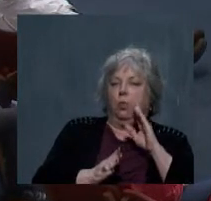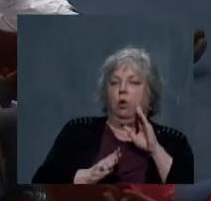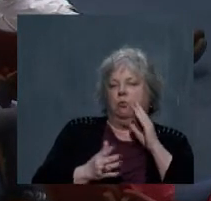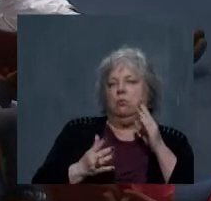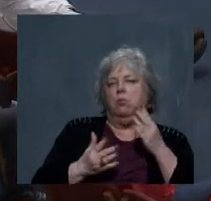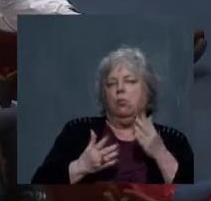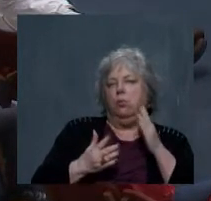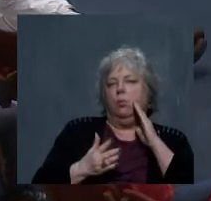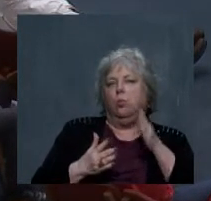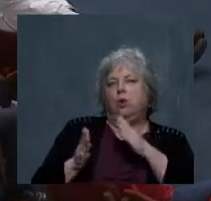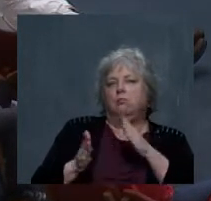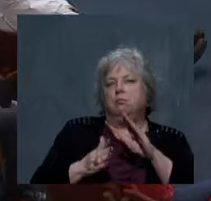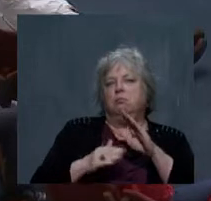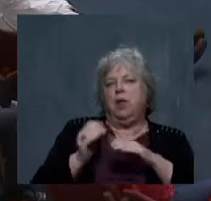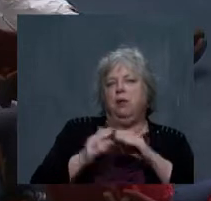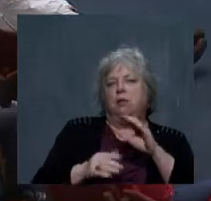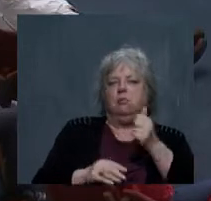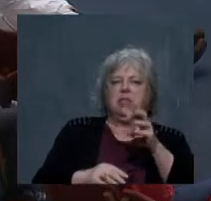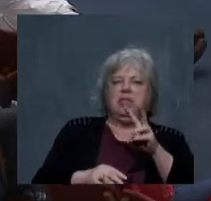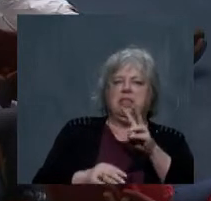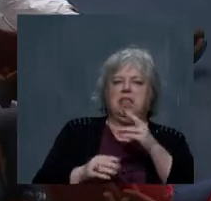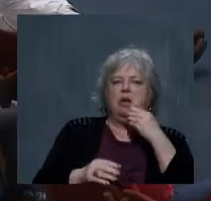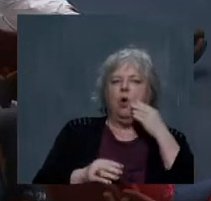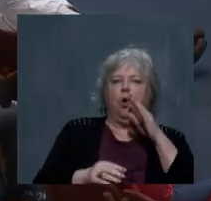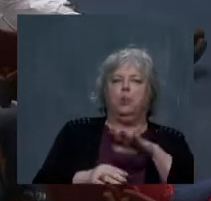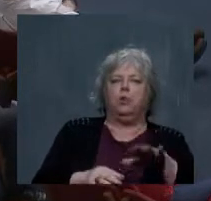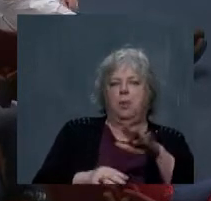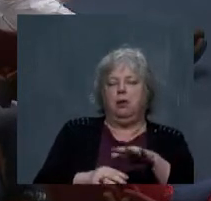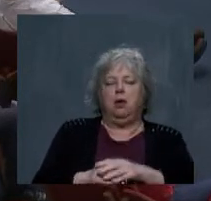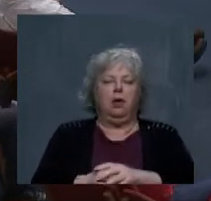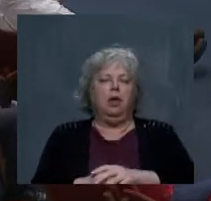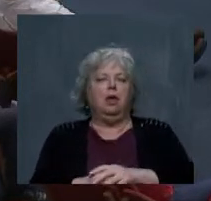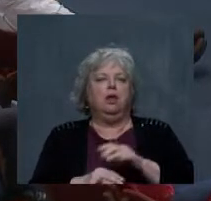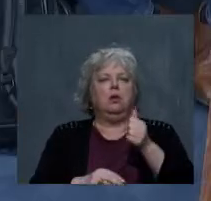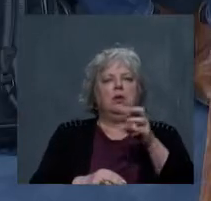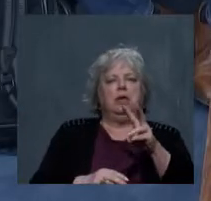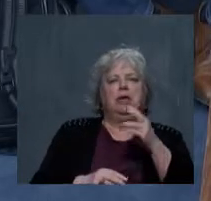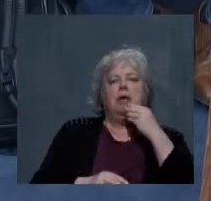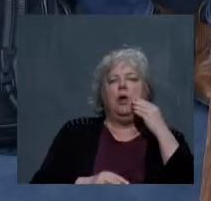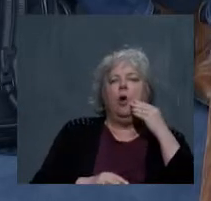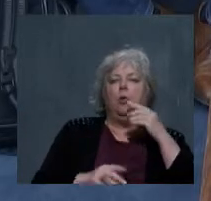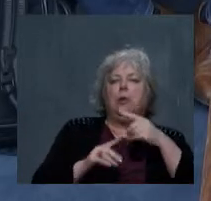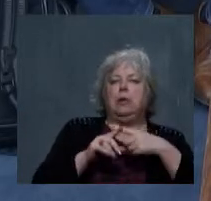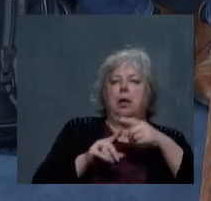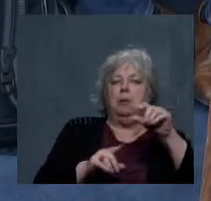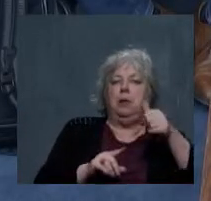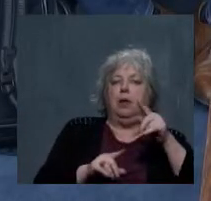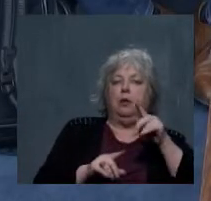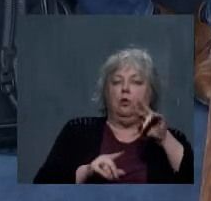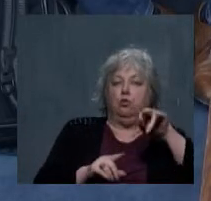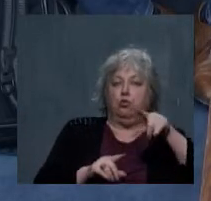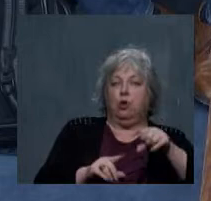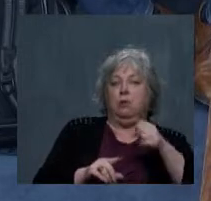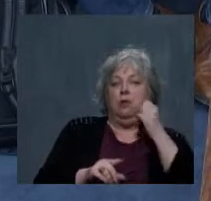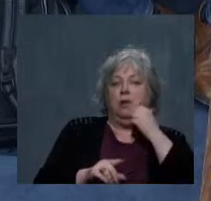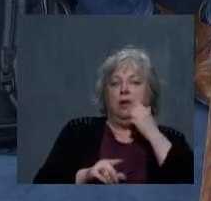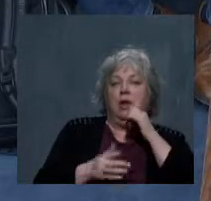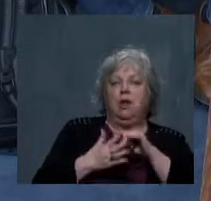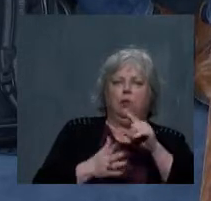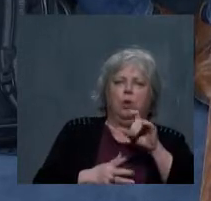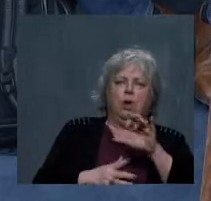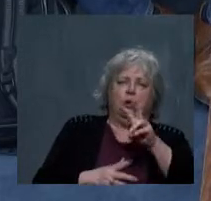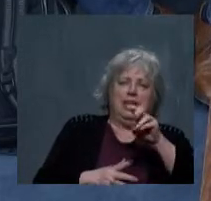homes. And at 16 homes at 10 trips a day, that's 160 trips per